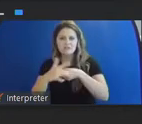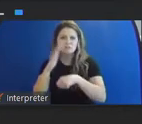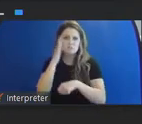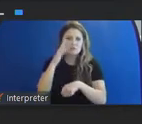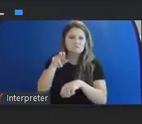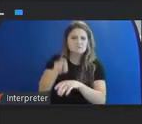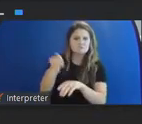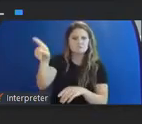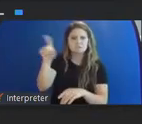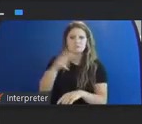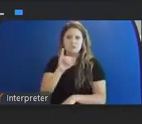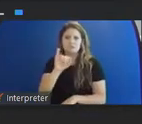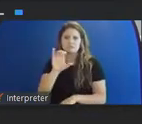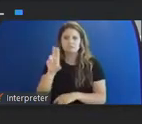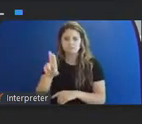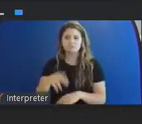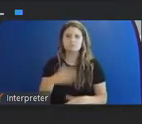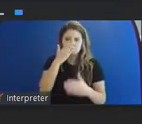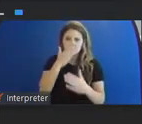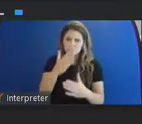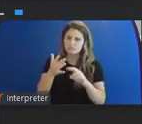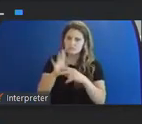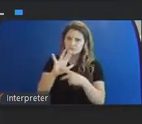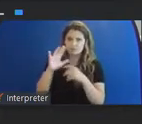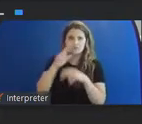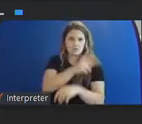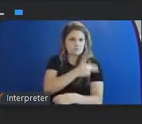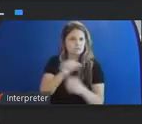but a good trend. Hospitals remain strong.